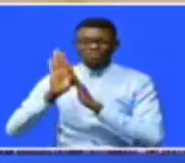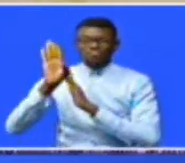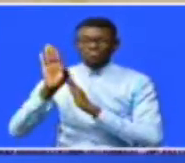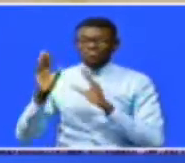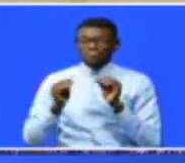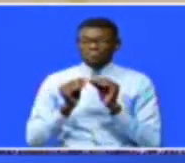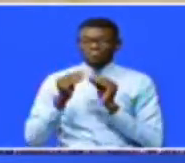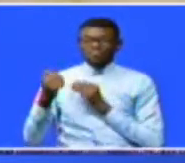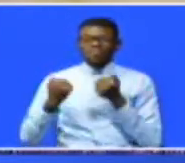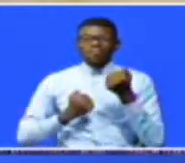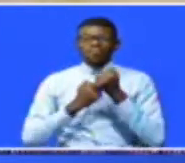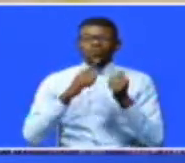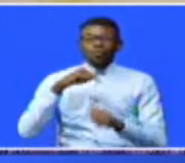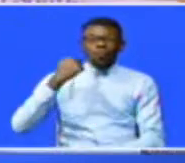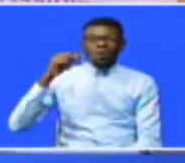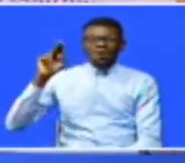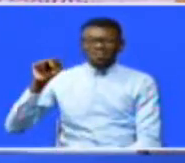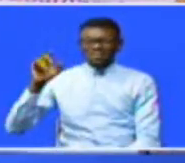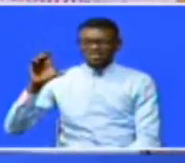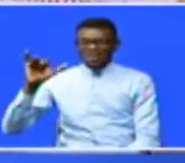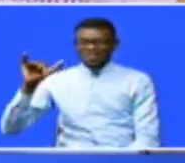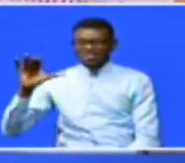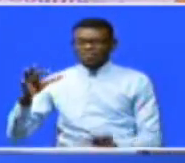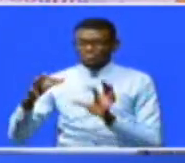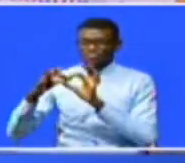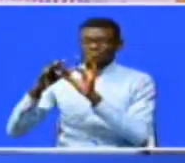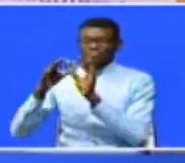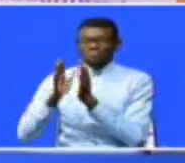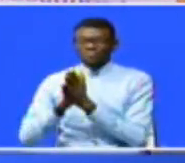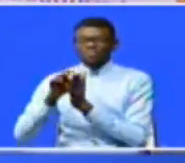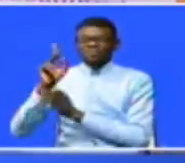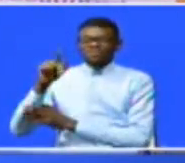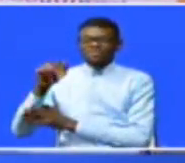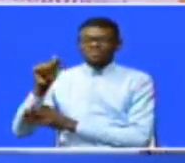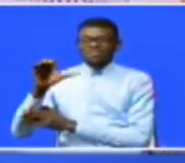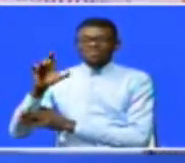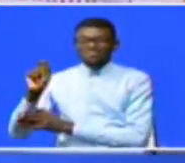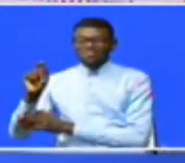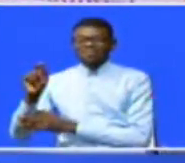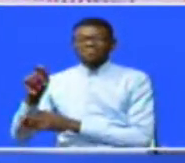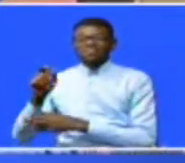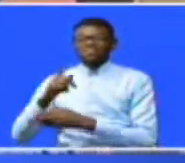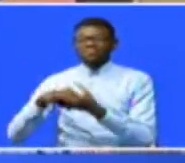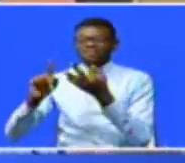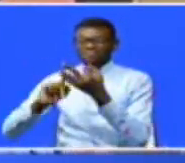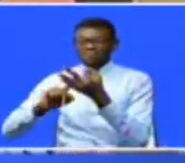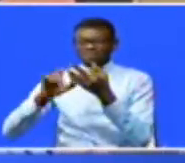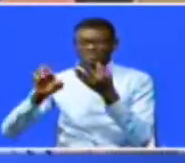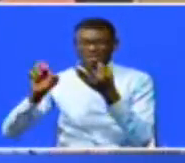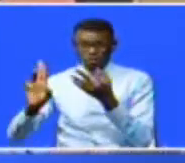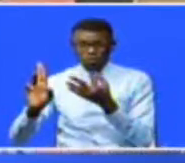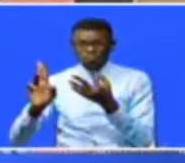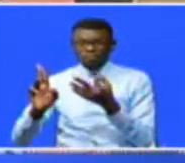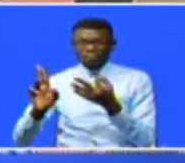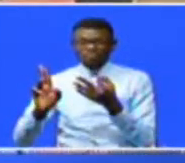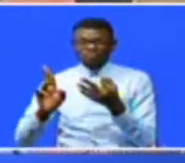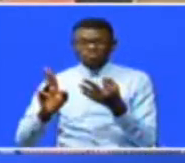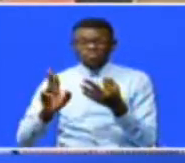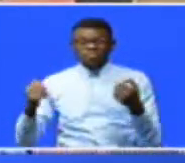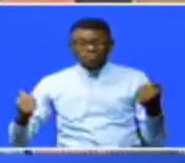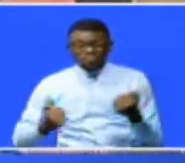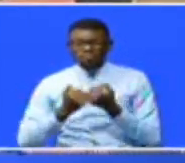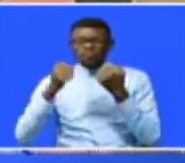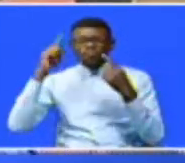huo umefadhiliwa na tume ya NCIC kwa ushirikiano na PACT na muungano wa EU. Wanasema penye nia